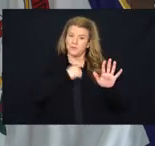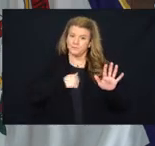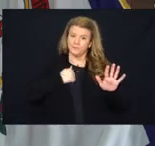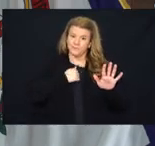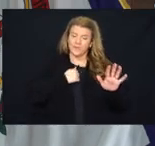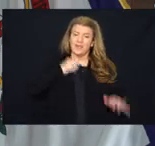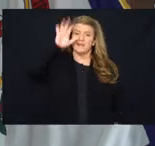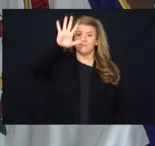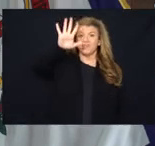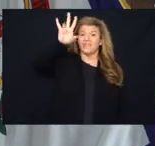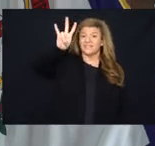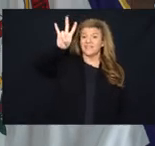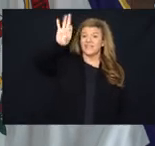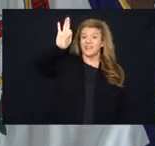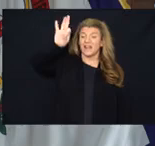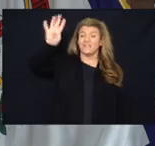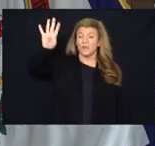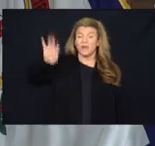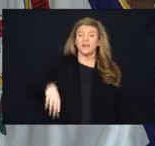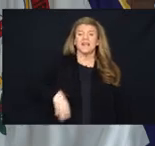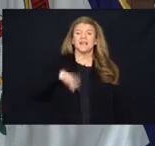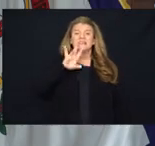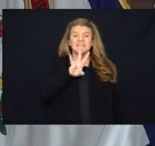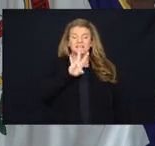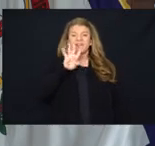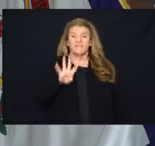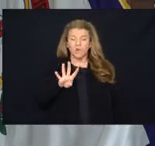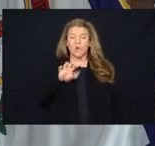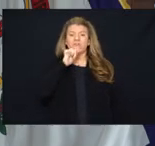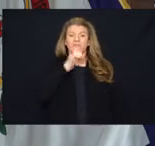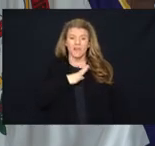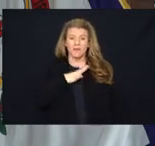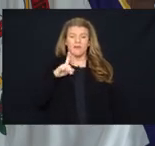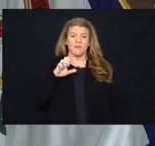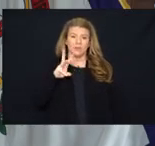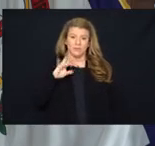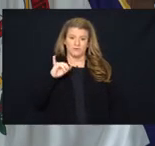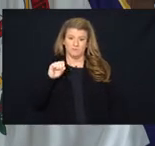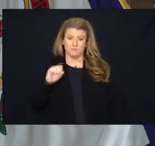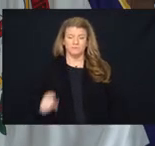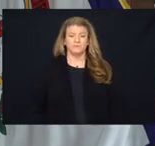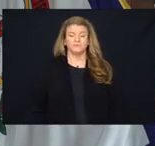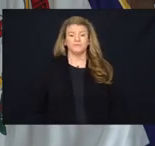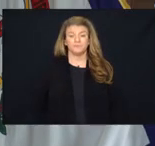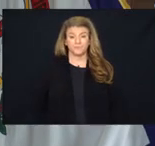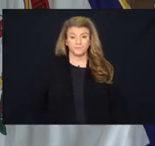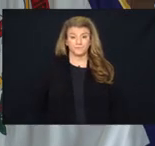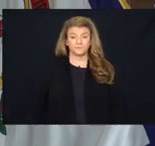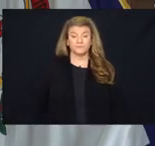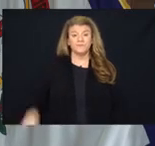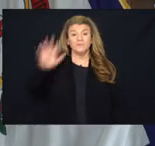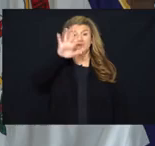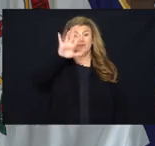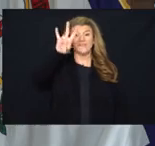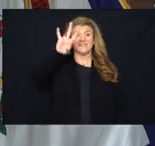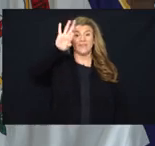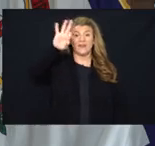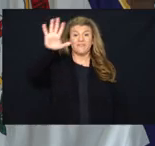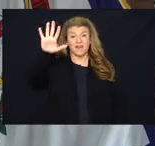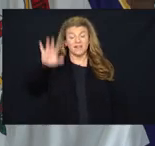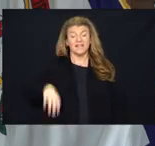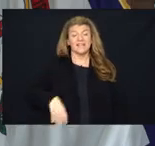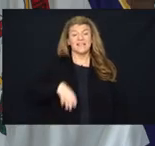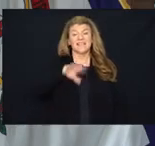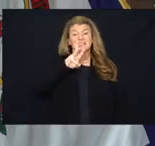The 5,794th death is a 74-year-old female from Lewis County. The 5,795th death